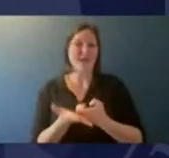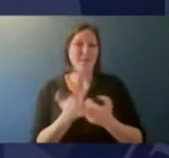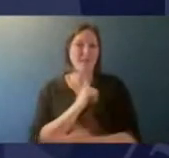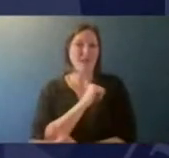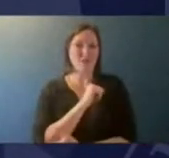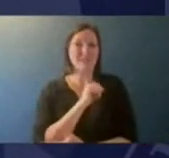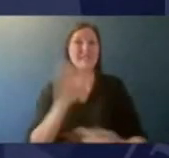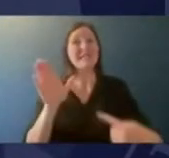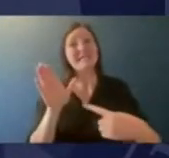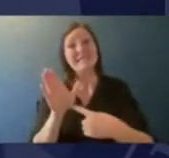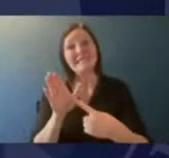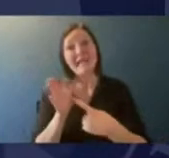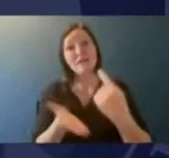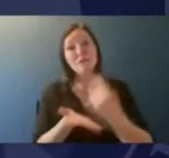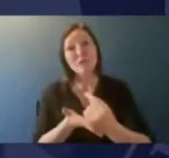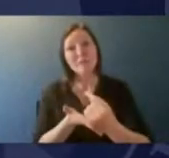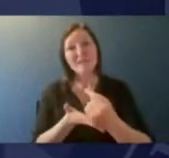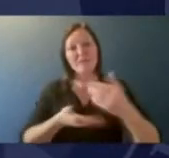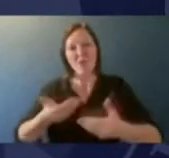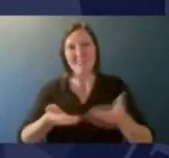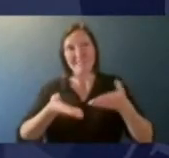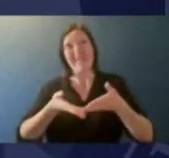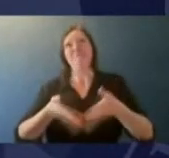debt treatment process more broadly.